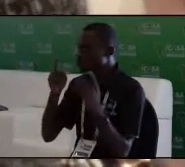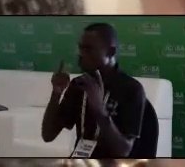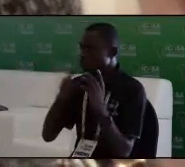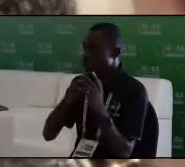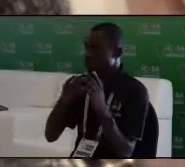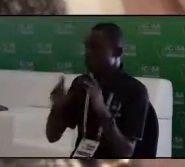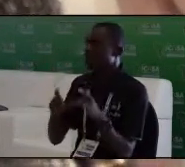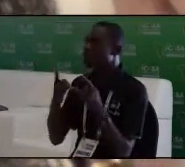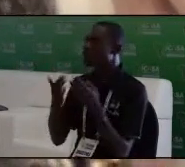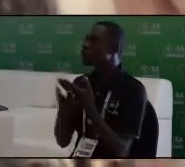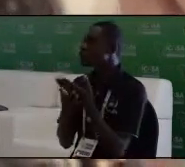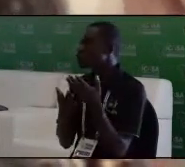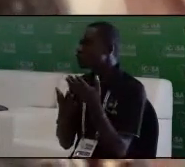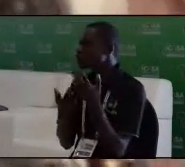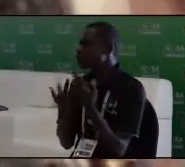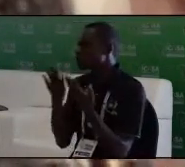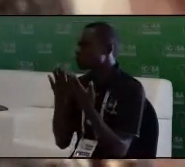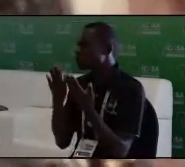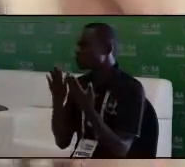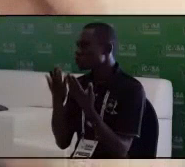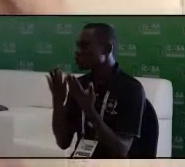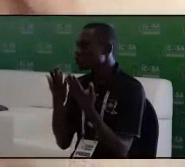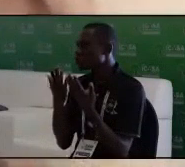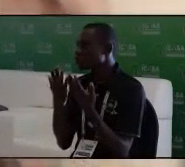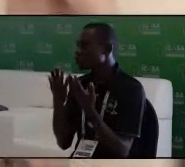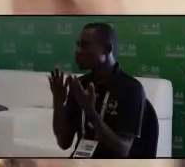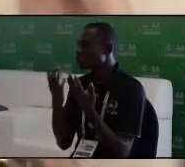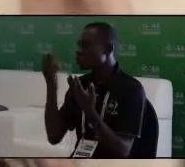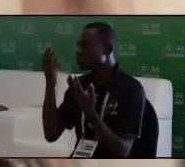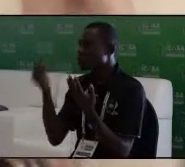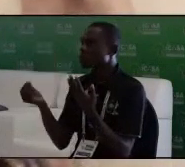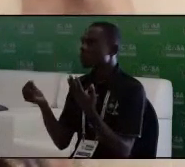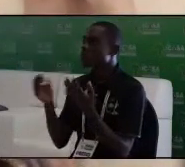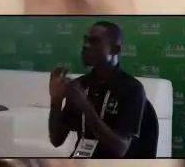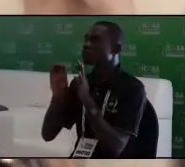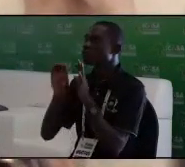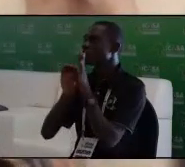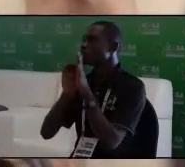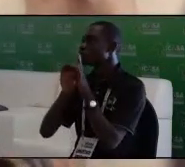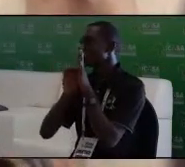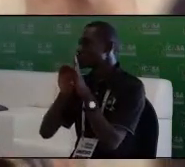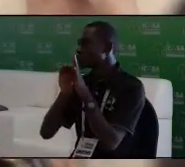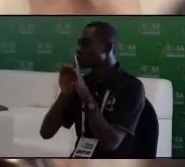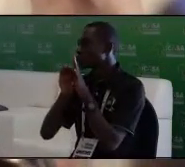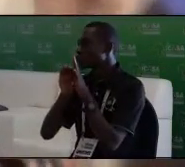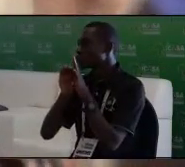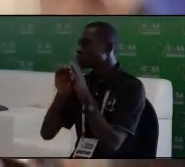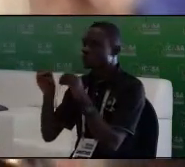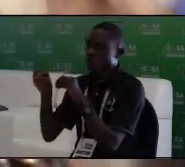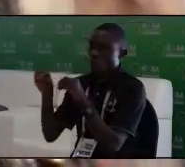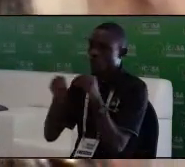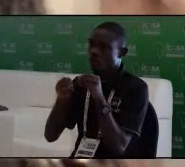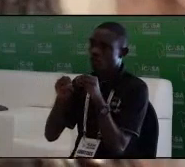in time. However, at this point in time, there may be oral tests. We have had some countries move to